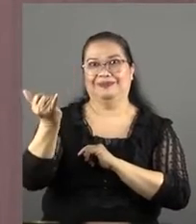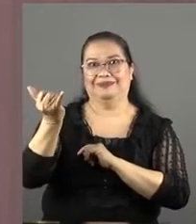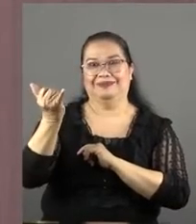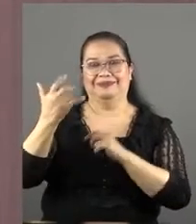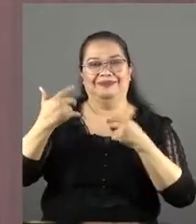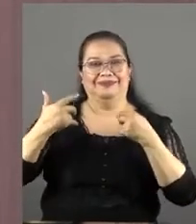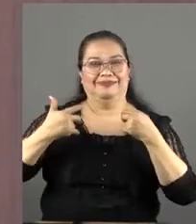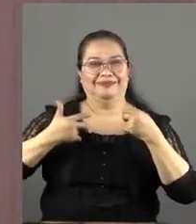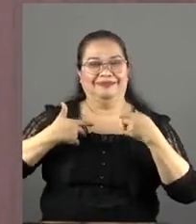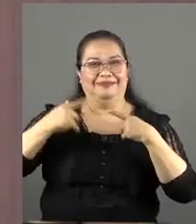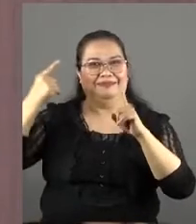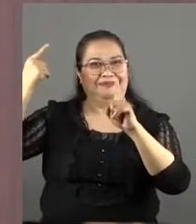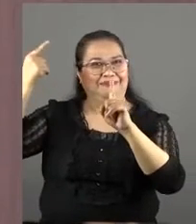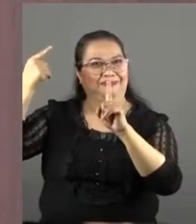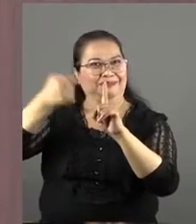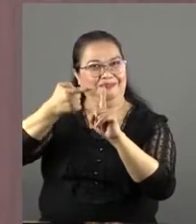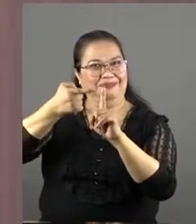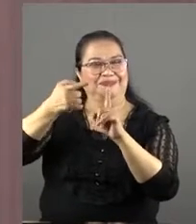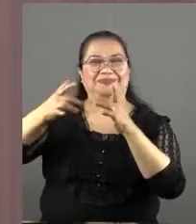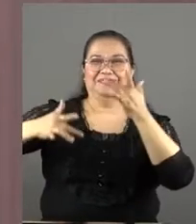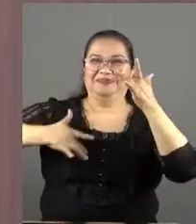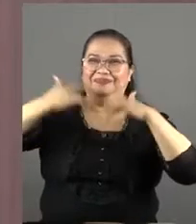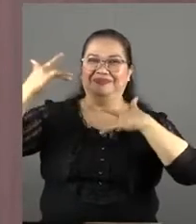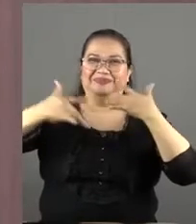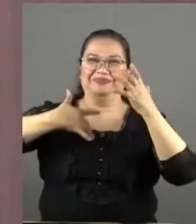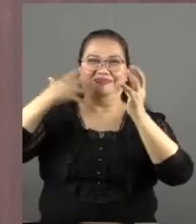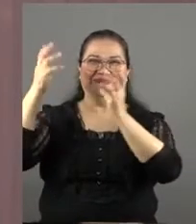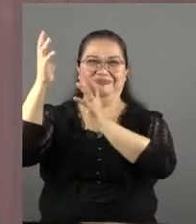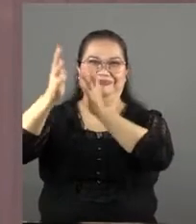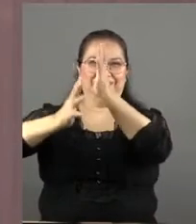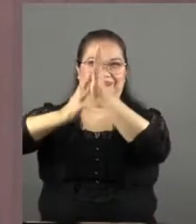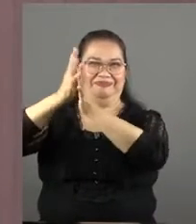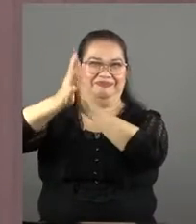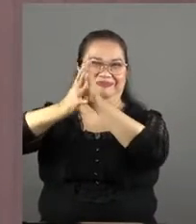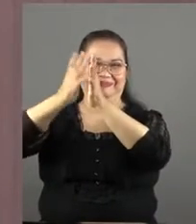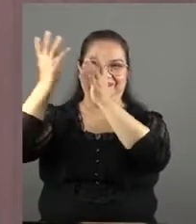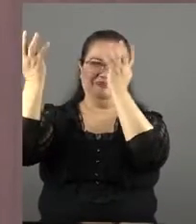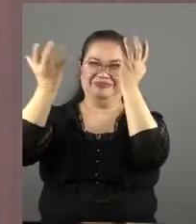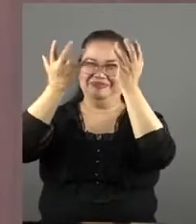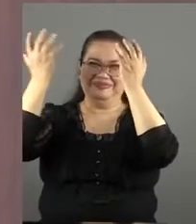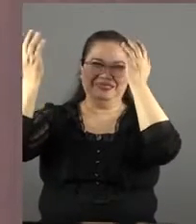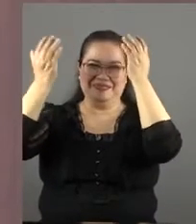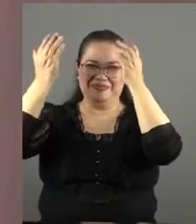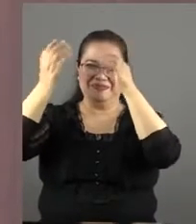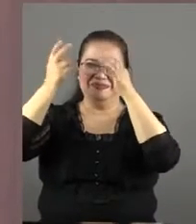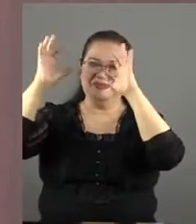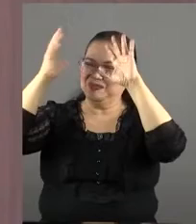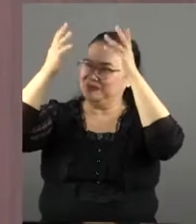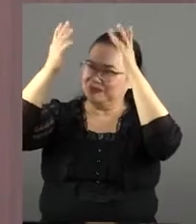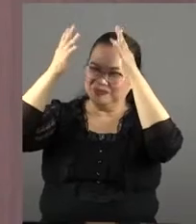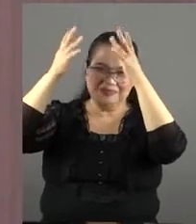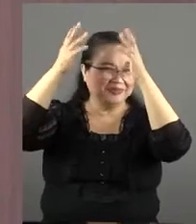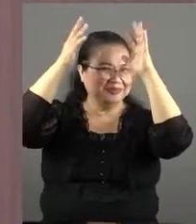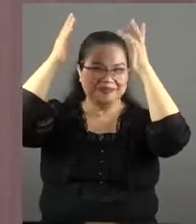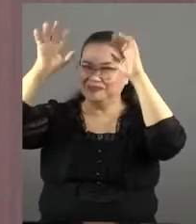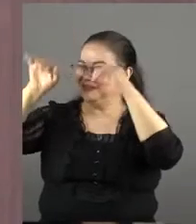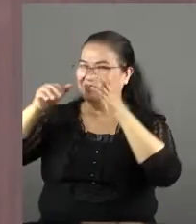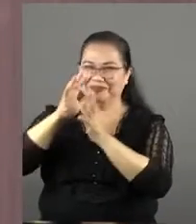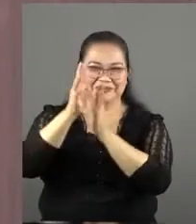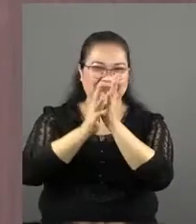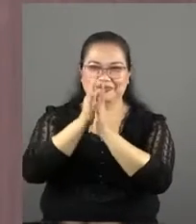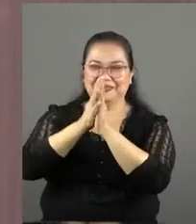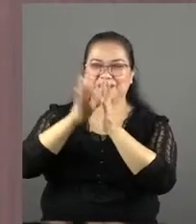actually referring to this very same joyful assembly. So this occasion is filled with excitement, celebration, well-being. What